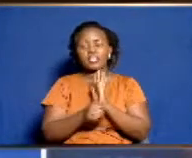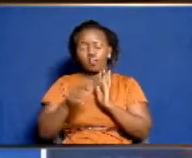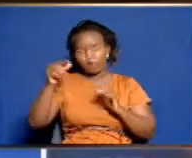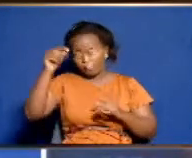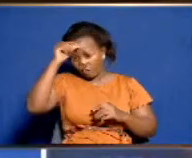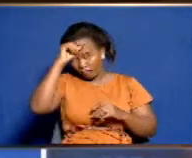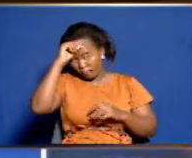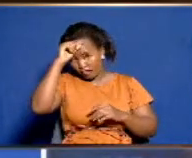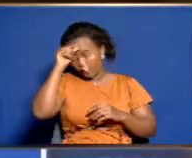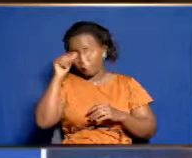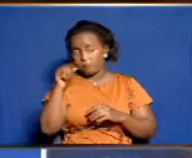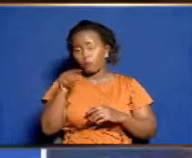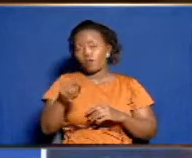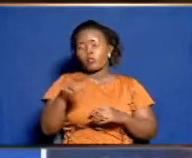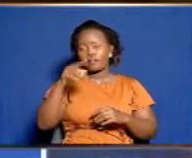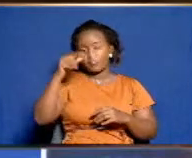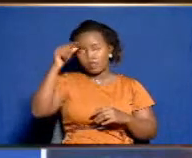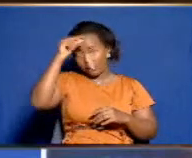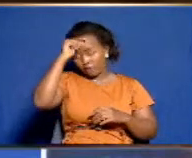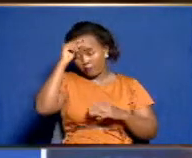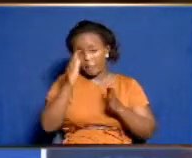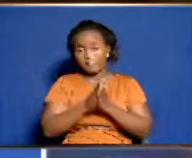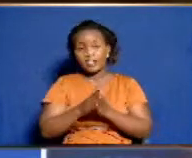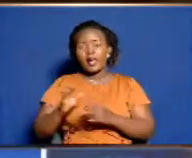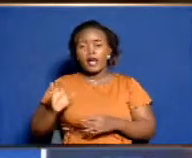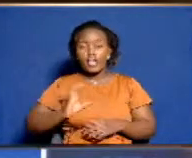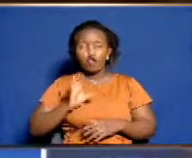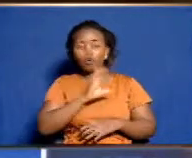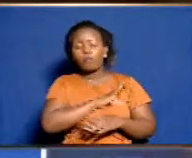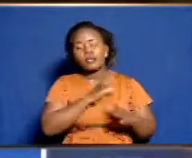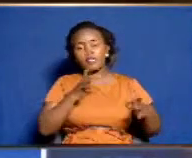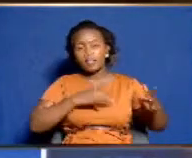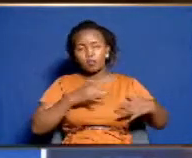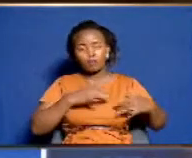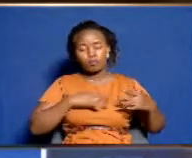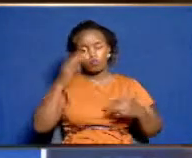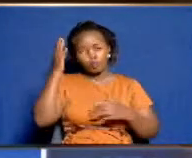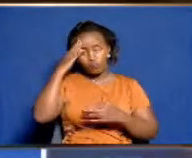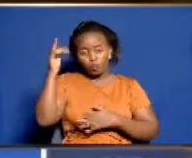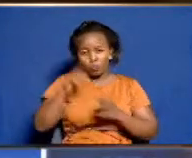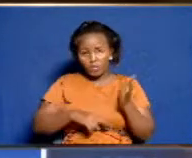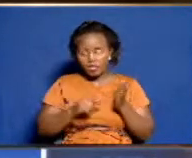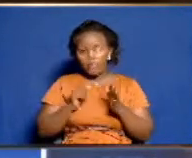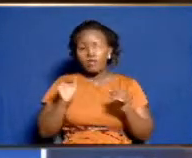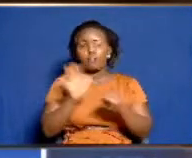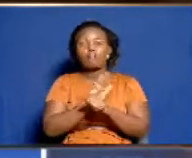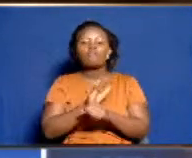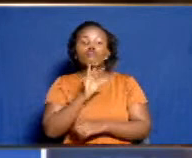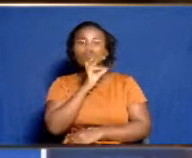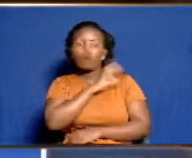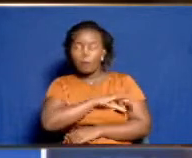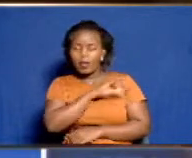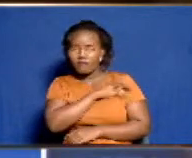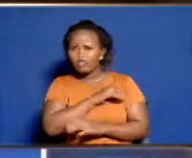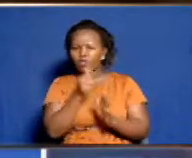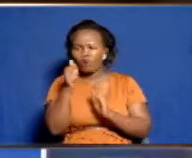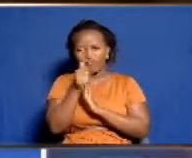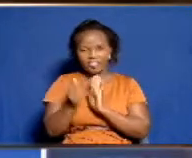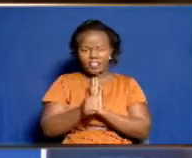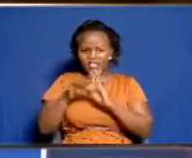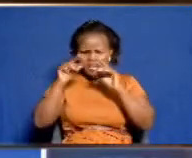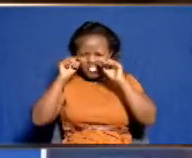the current administration, the committee is concerned that the full benefits of the Big Four agenda may not be realized